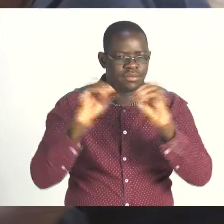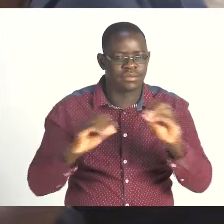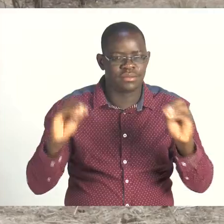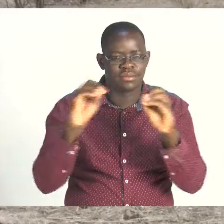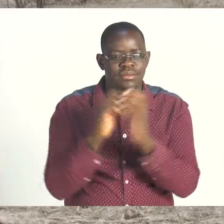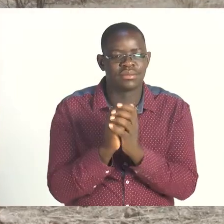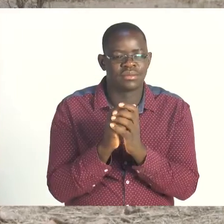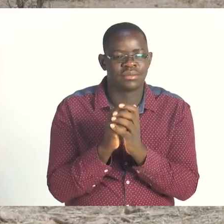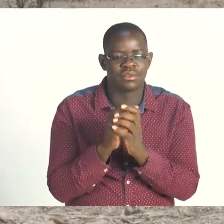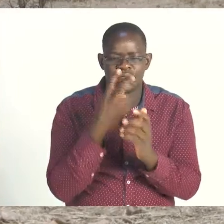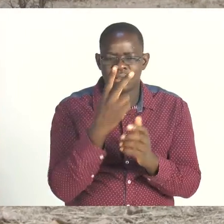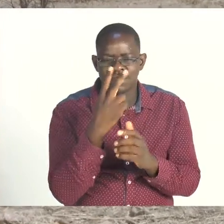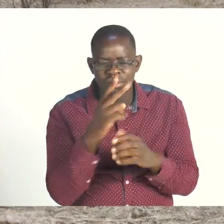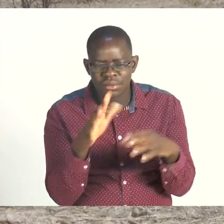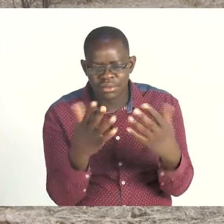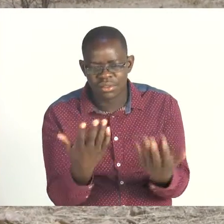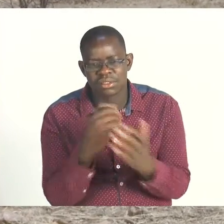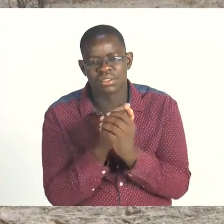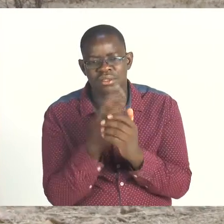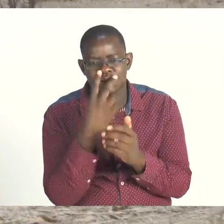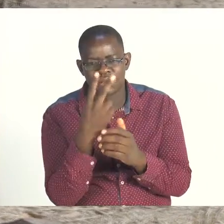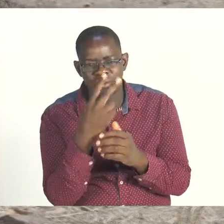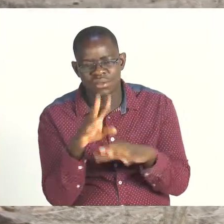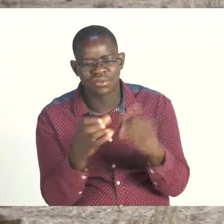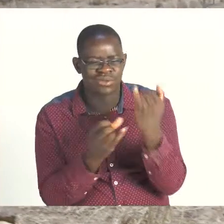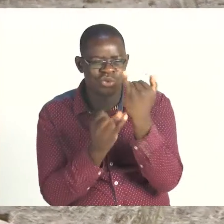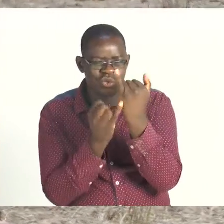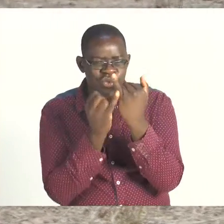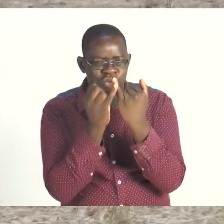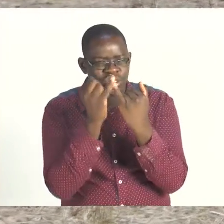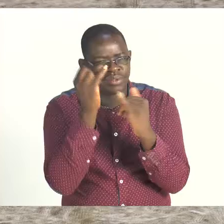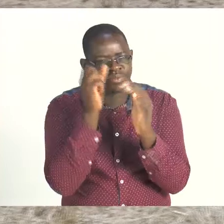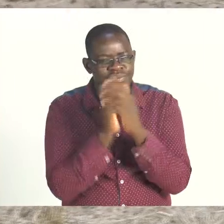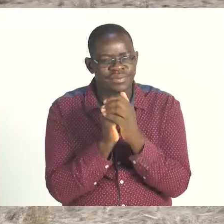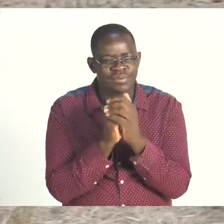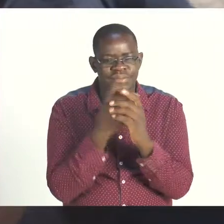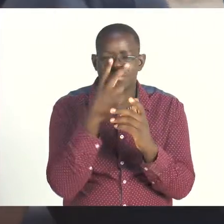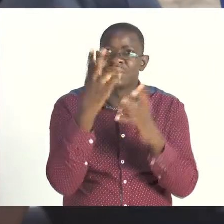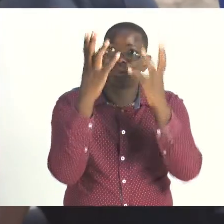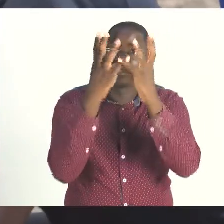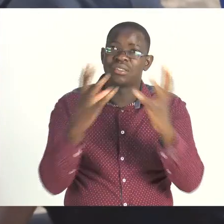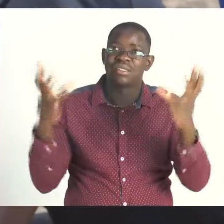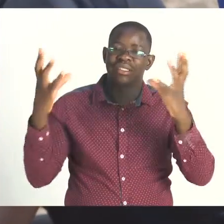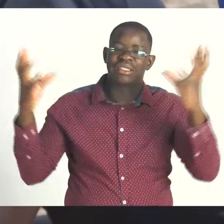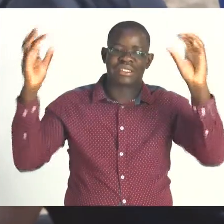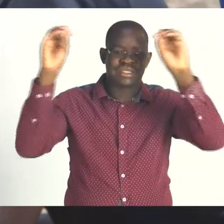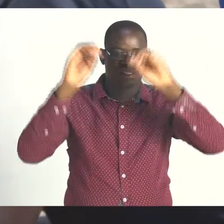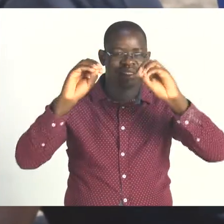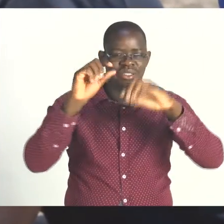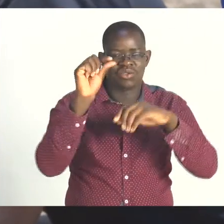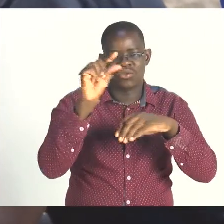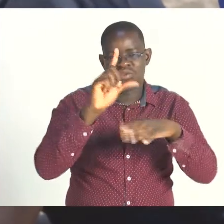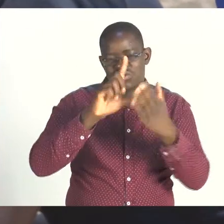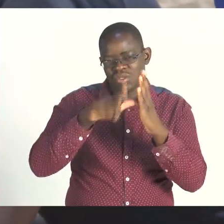I mean, look at them. Look at how thin they are. And then look at the sky. Clouds appear for a